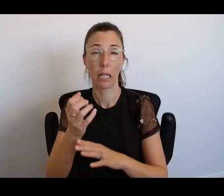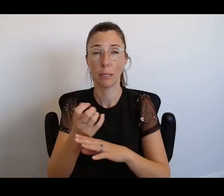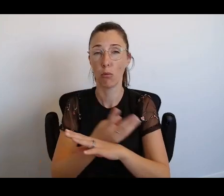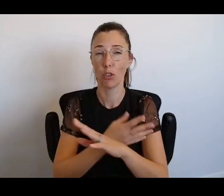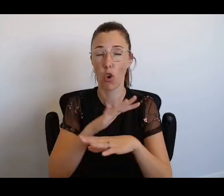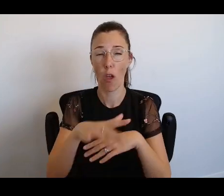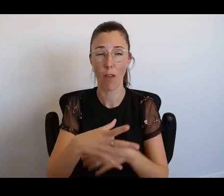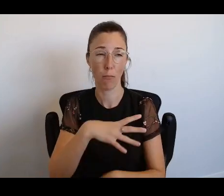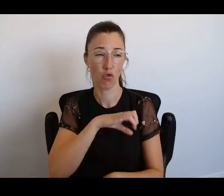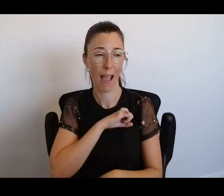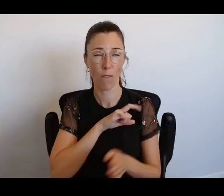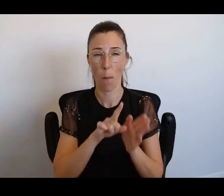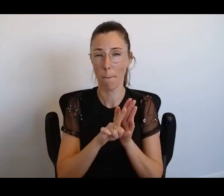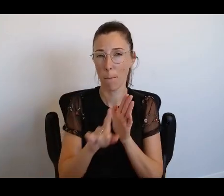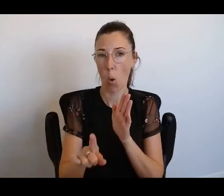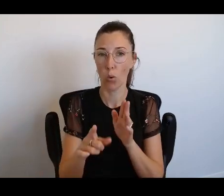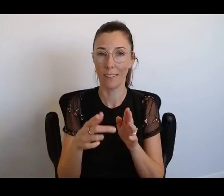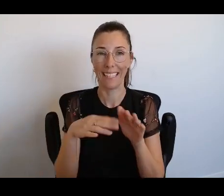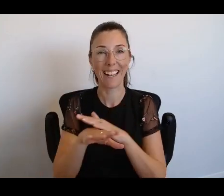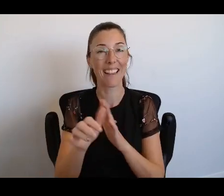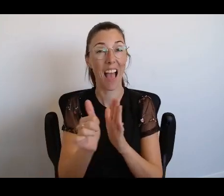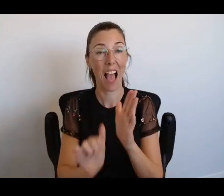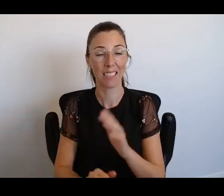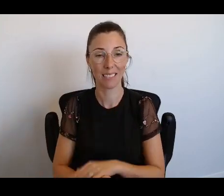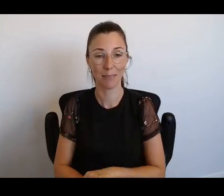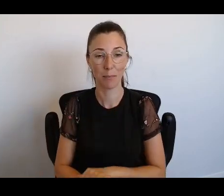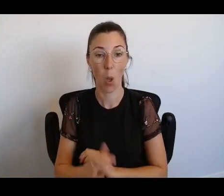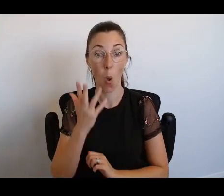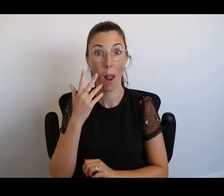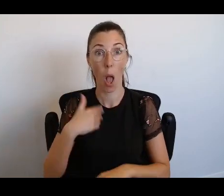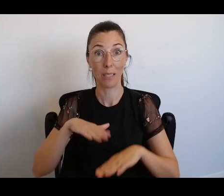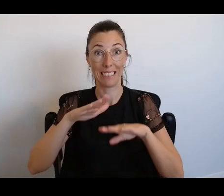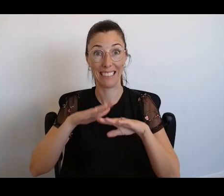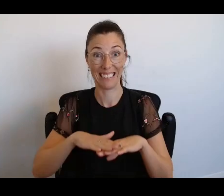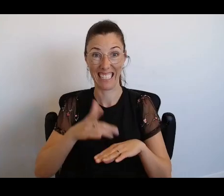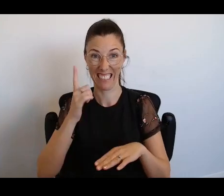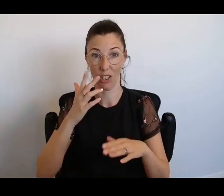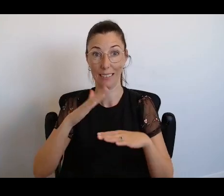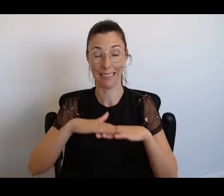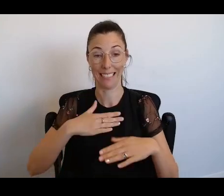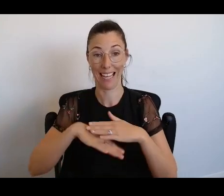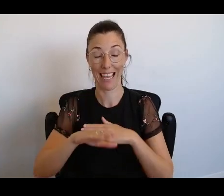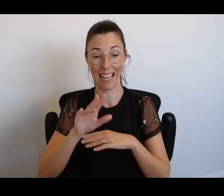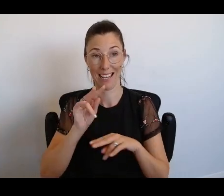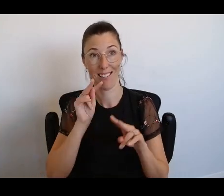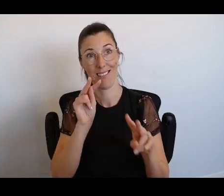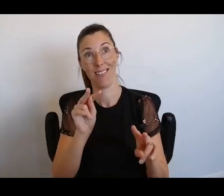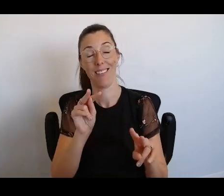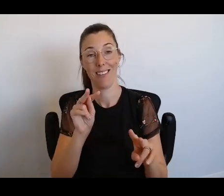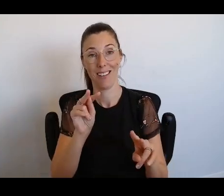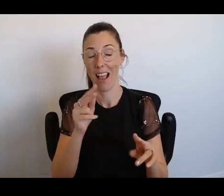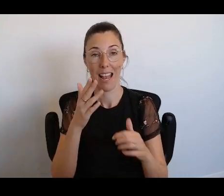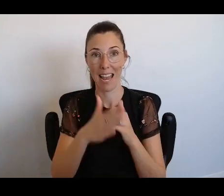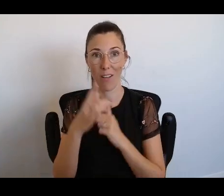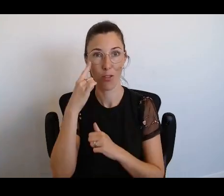arts. I never imagined when I was one of the educators sitting in this very room in the crowd that I would be one day standing here and that Nick